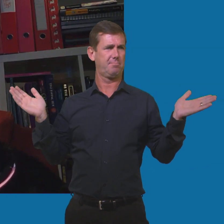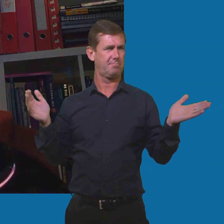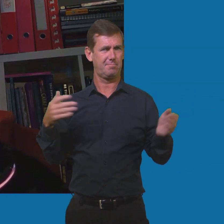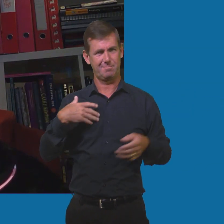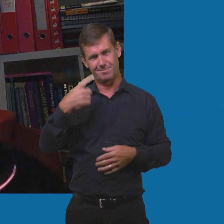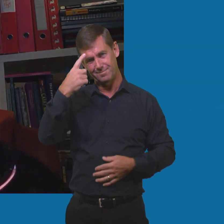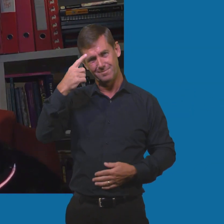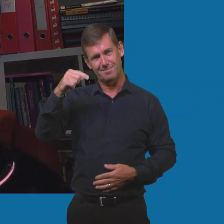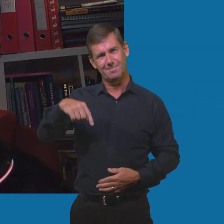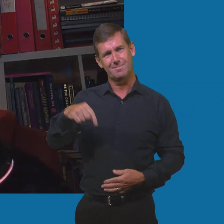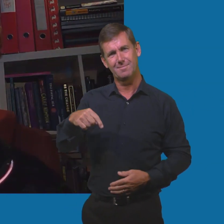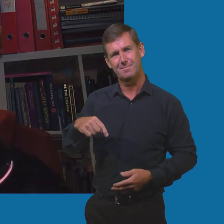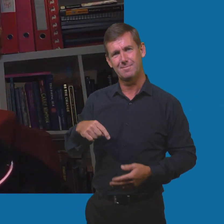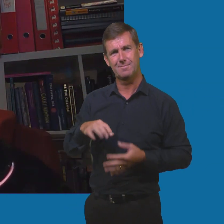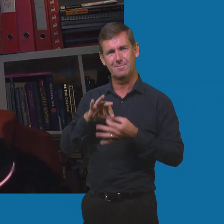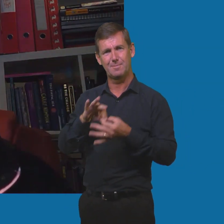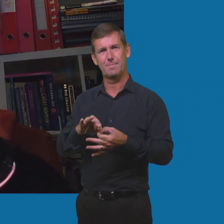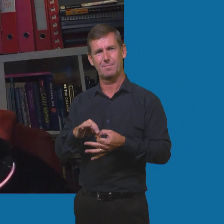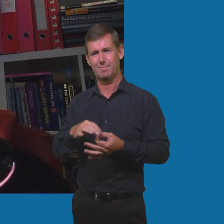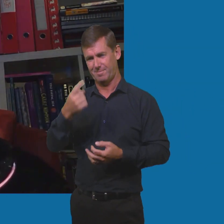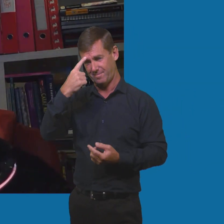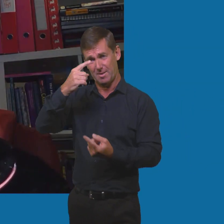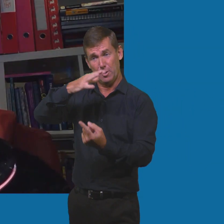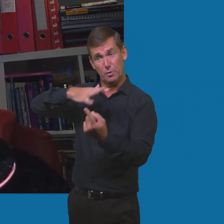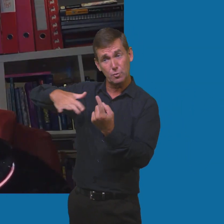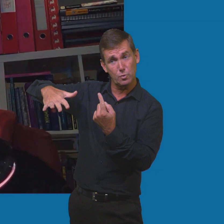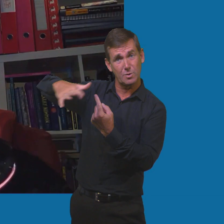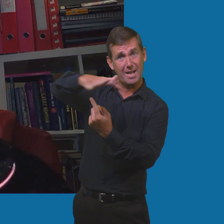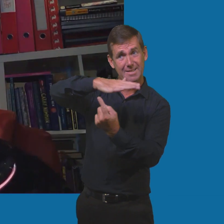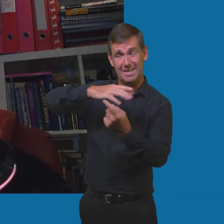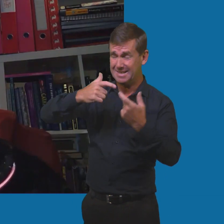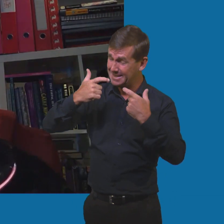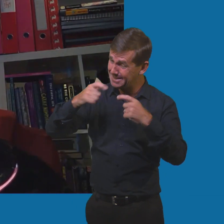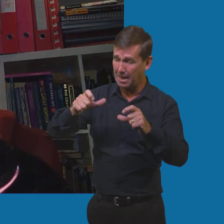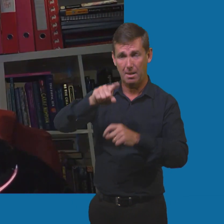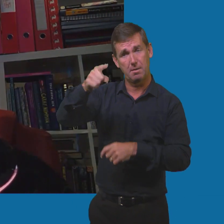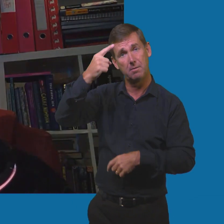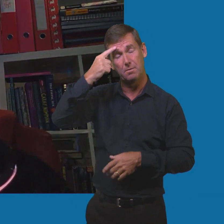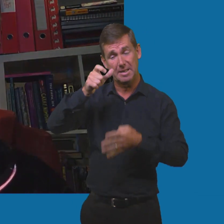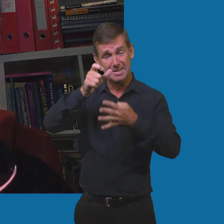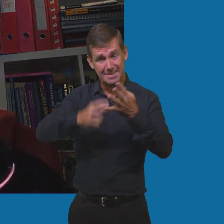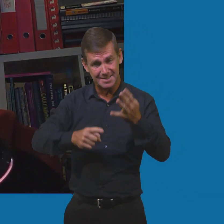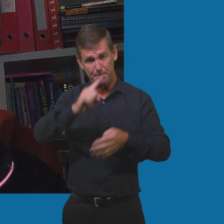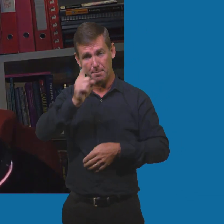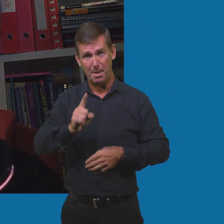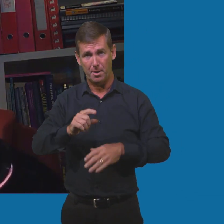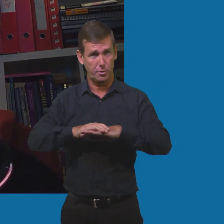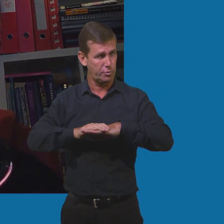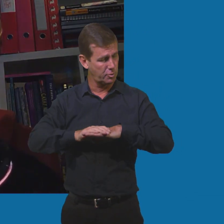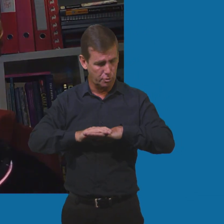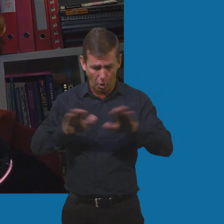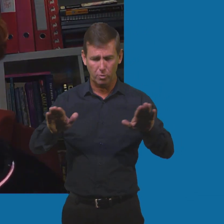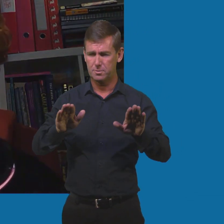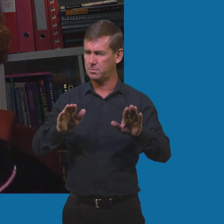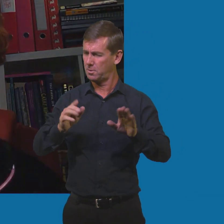down to the fact that as a society, we still have this perception that disabled people are not as capable,